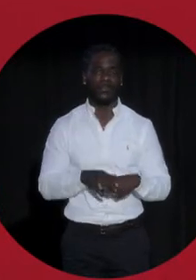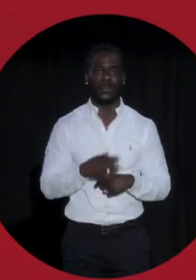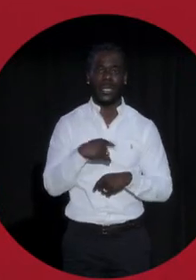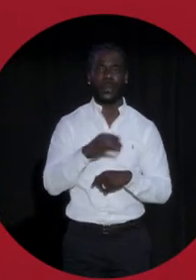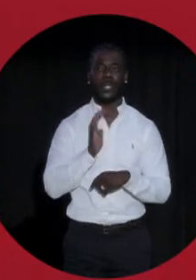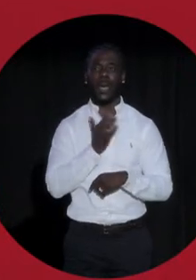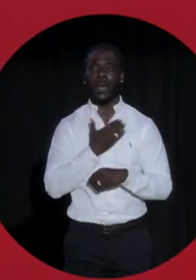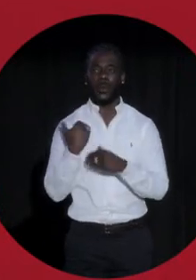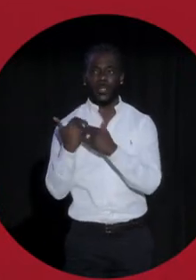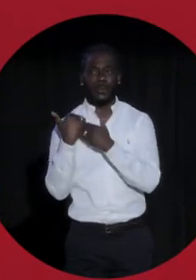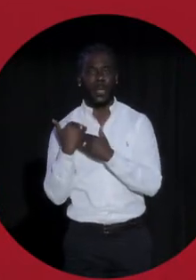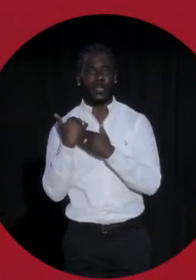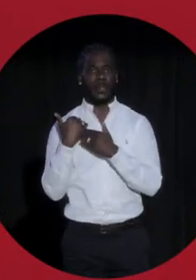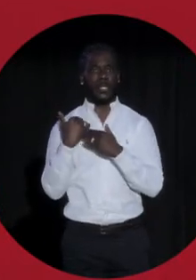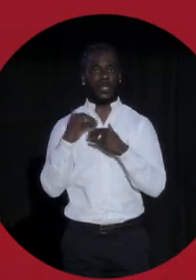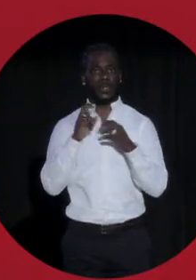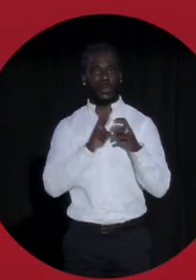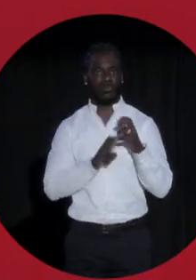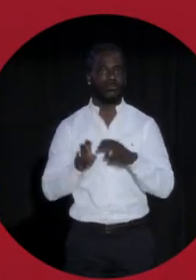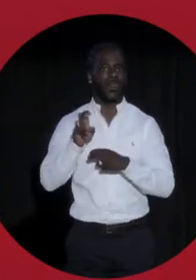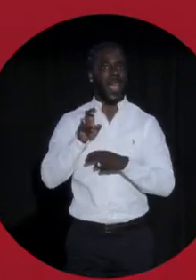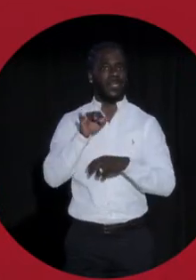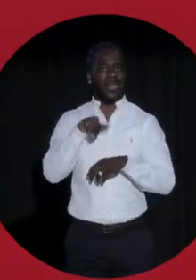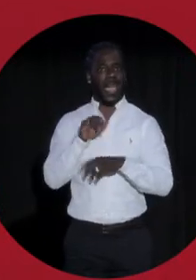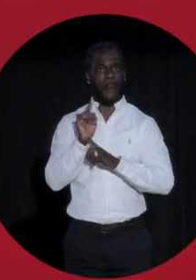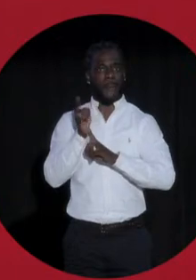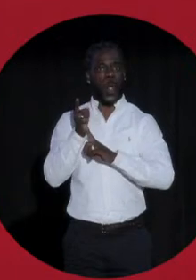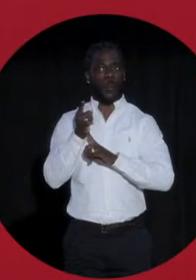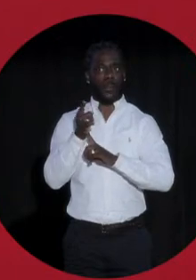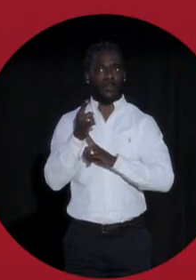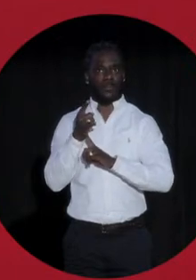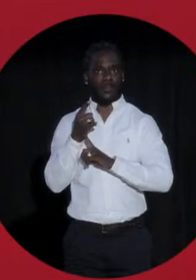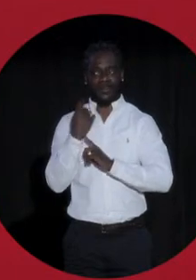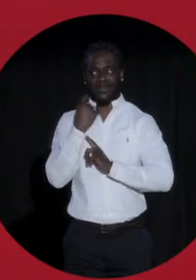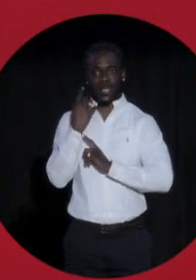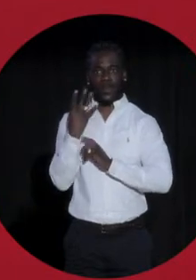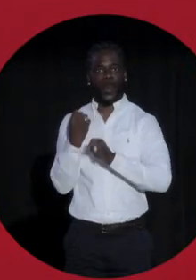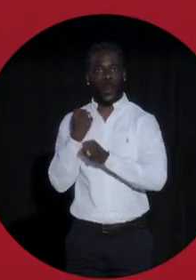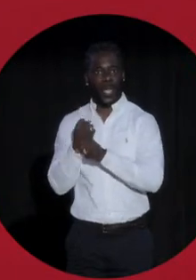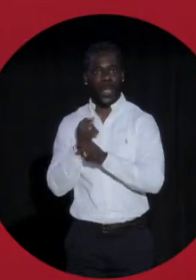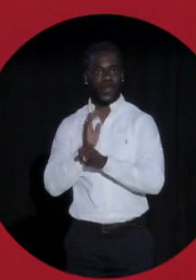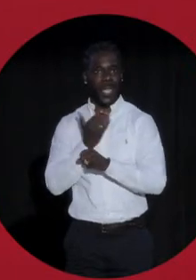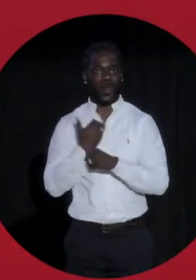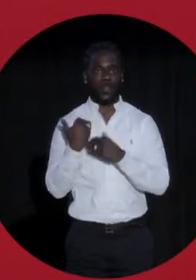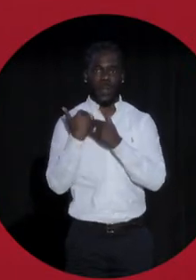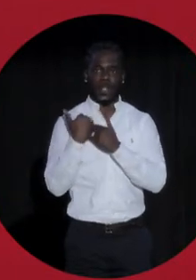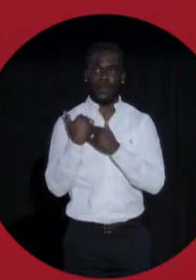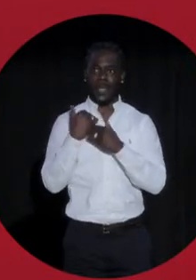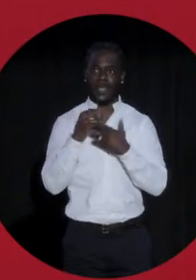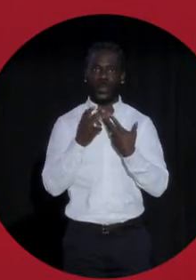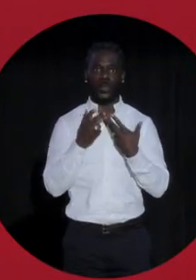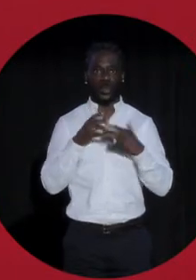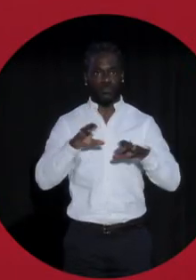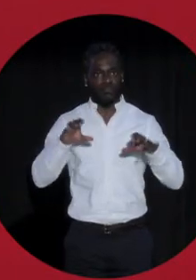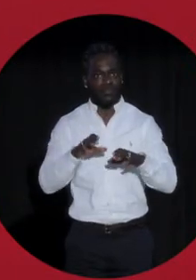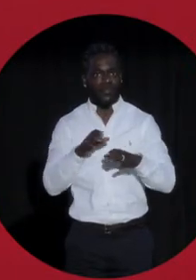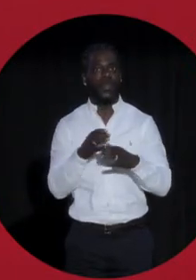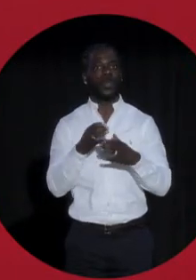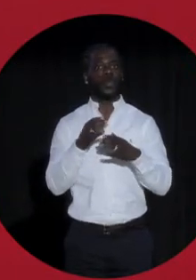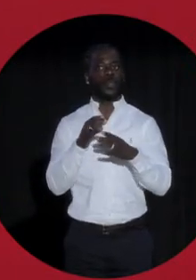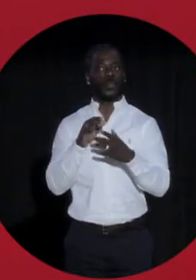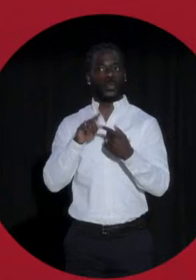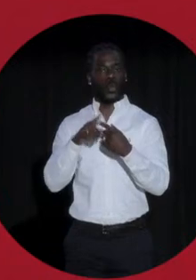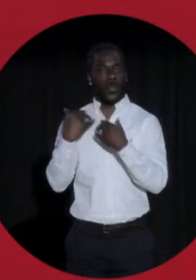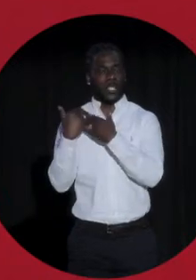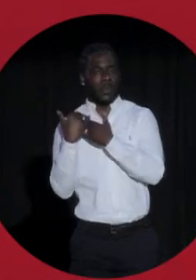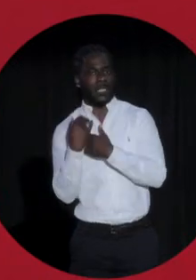to rise to the moment during these past 4 years. It is our responsibility to rise to the call these next 4 years.